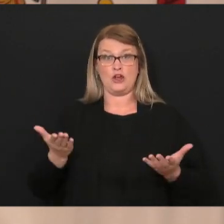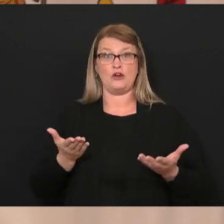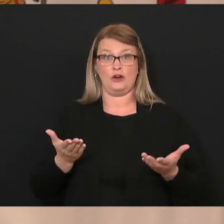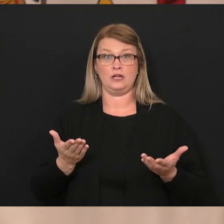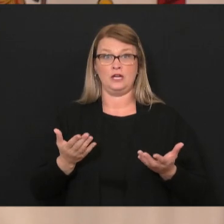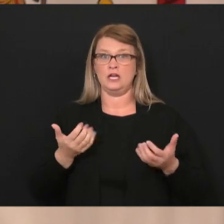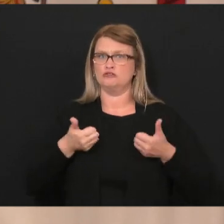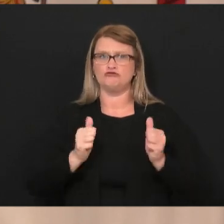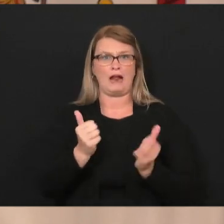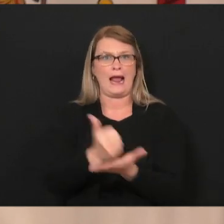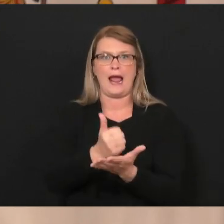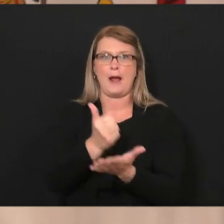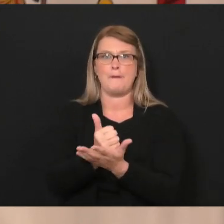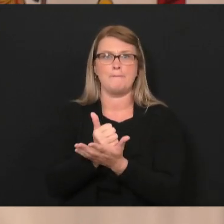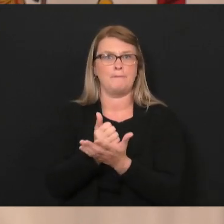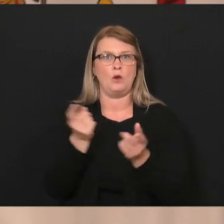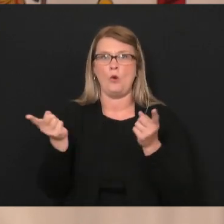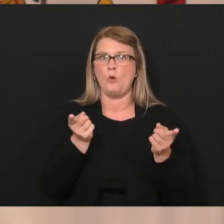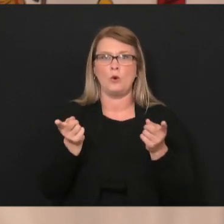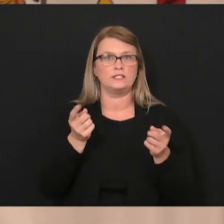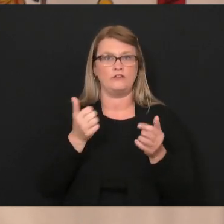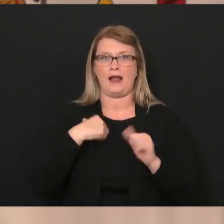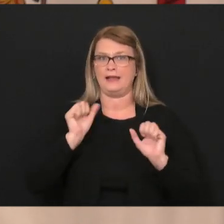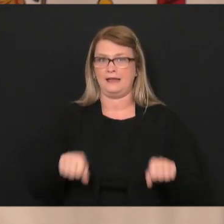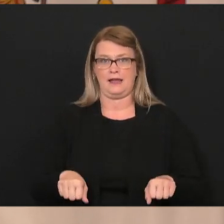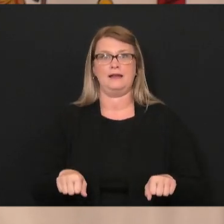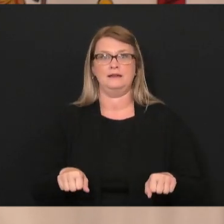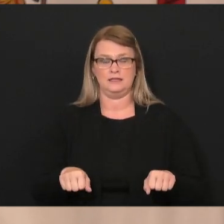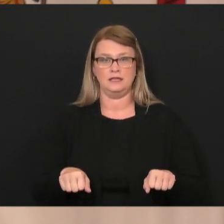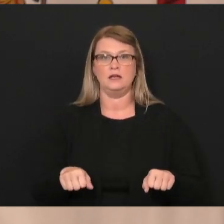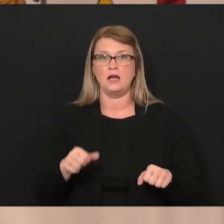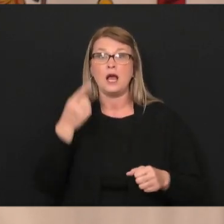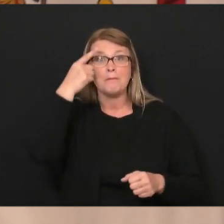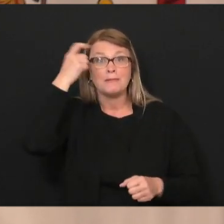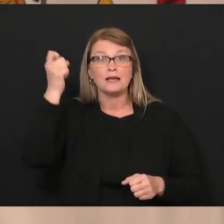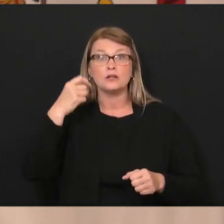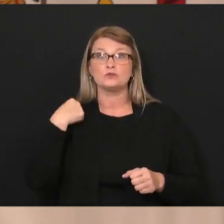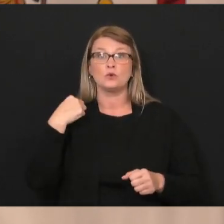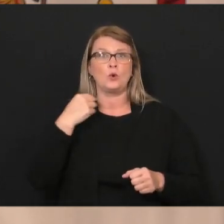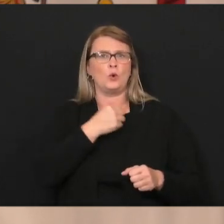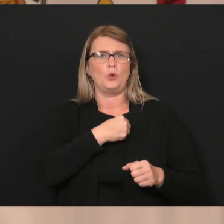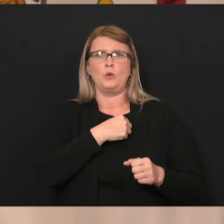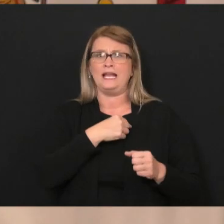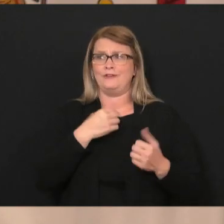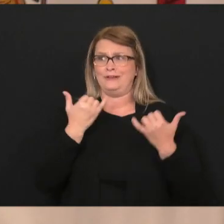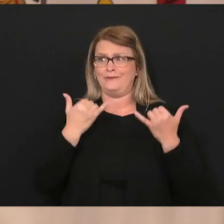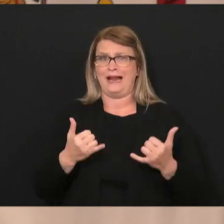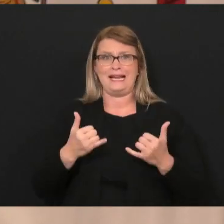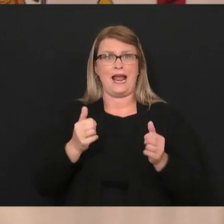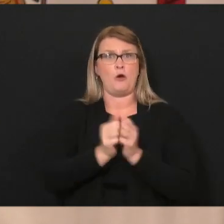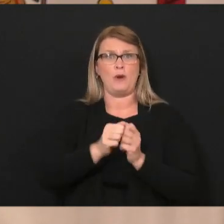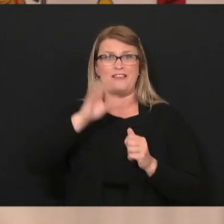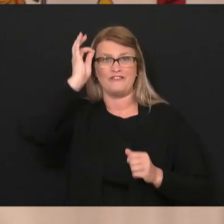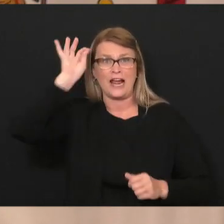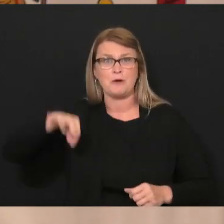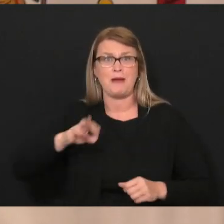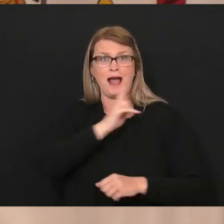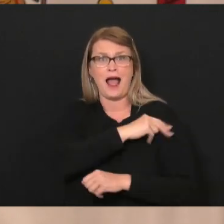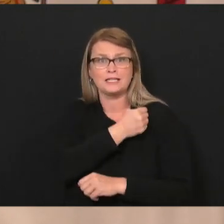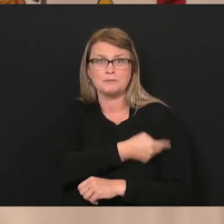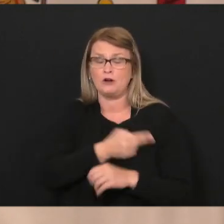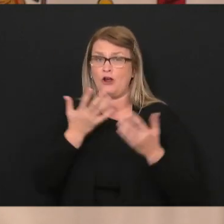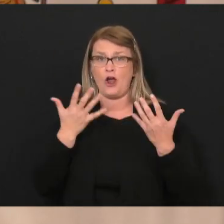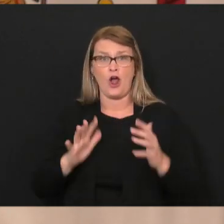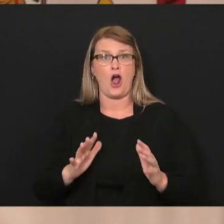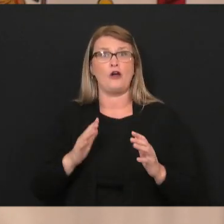ready to try to help in any and every way we possibly can, because we've pulled it off with Fairmont to be able